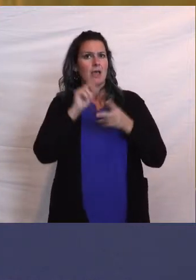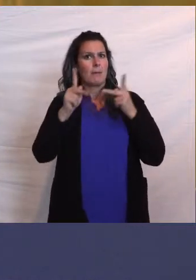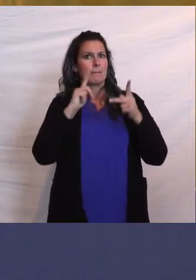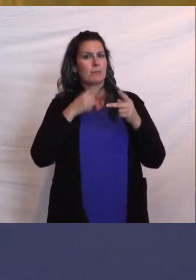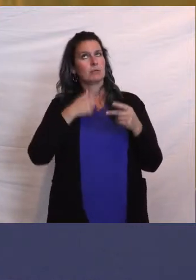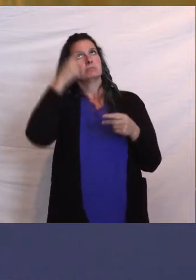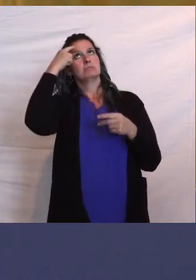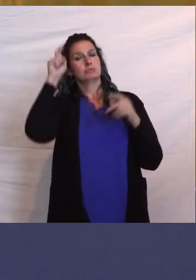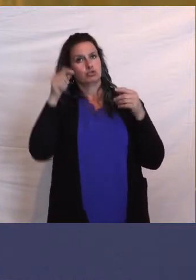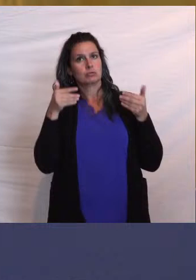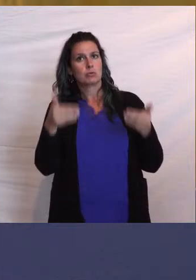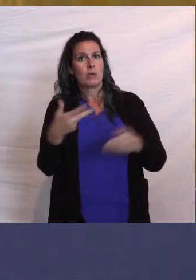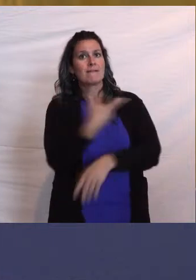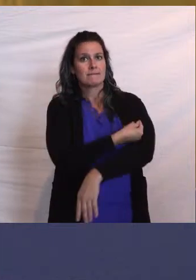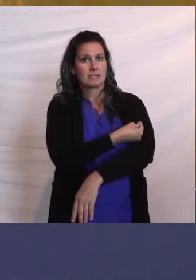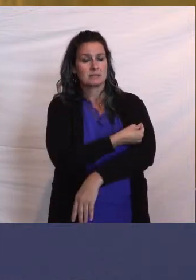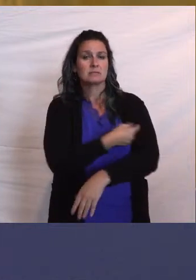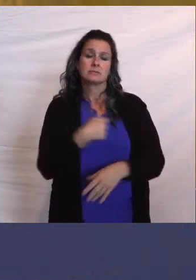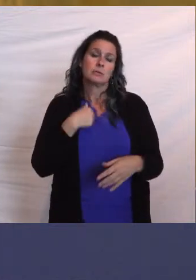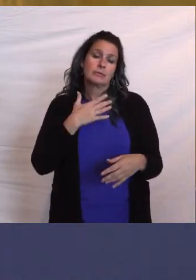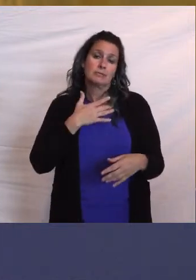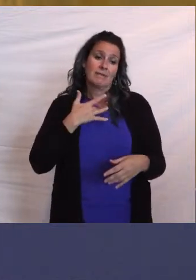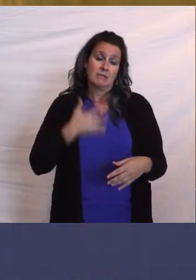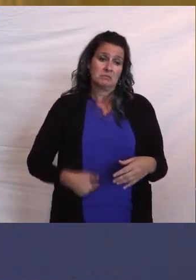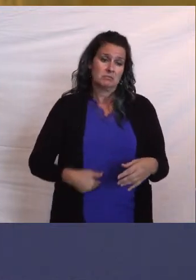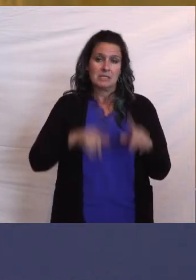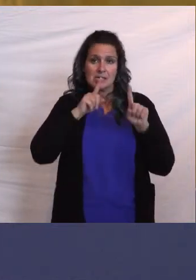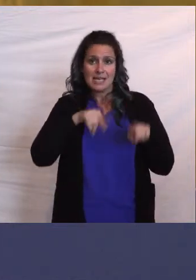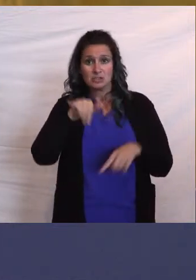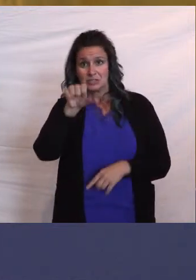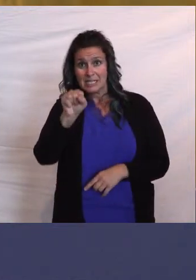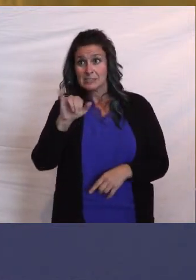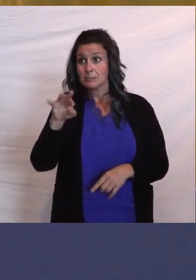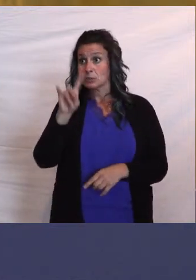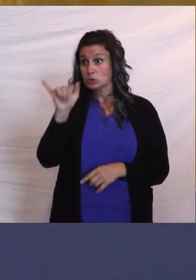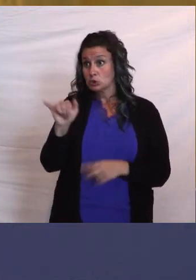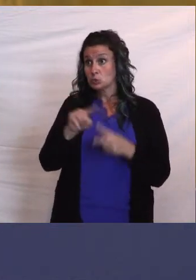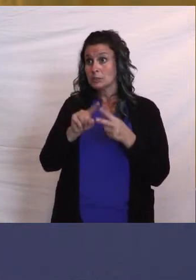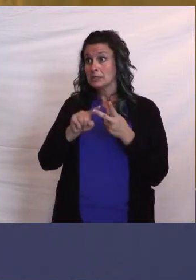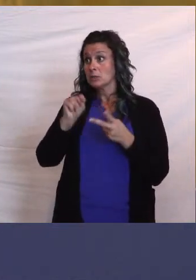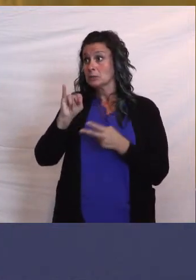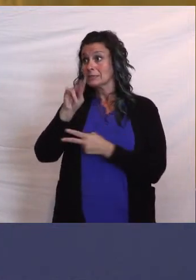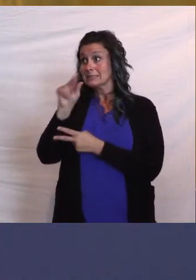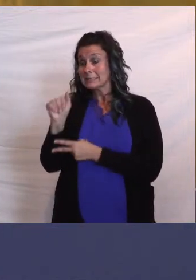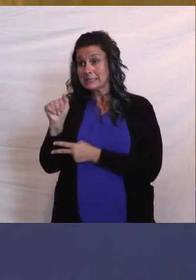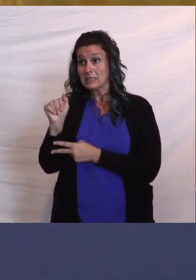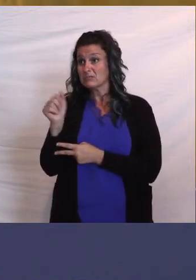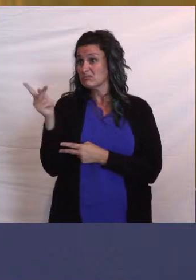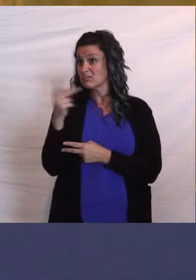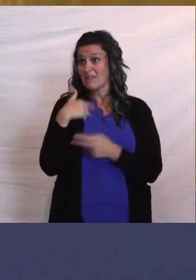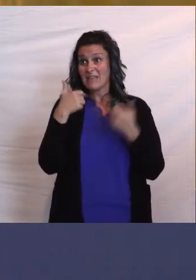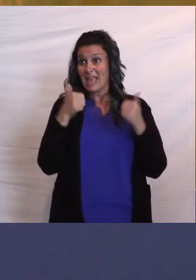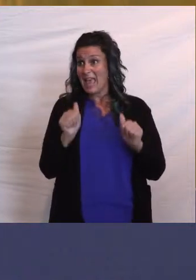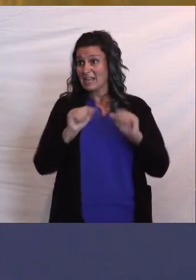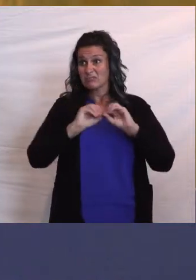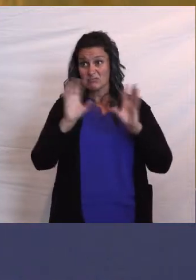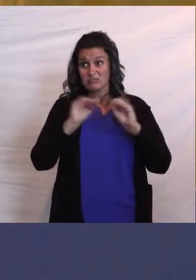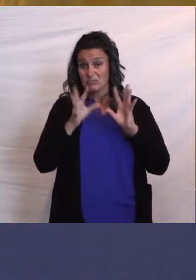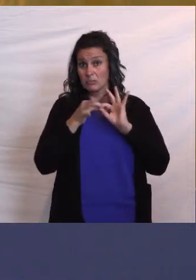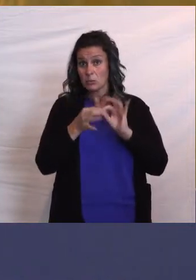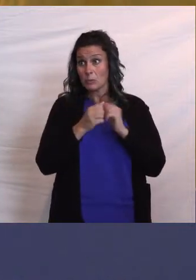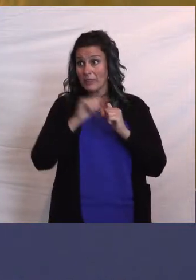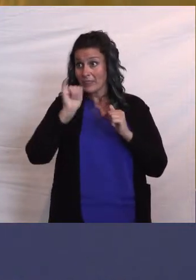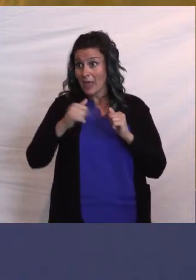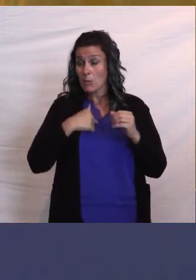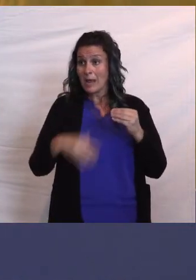that objective. So as a general matter, the answer's got to be yes. But Judy or Tina, any ability to actually get that up